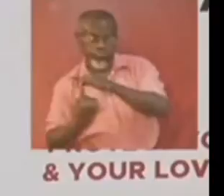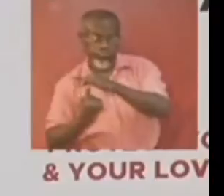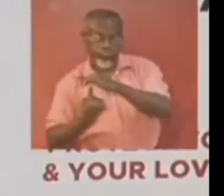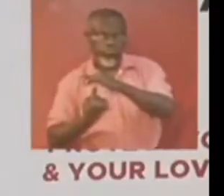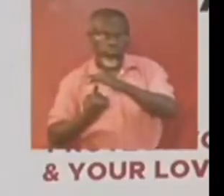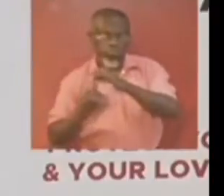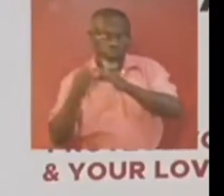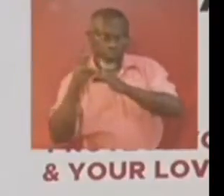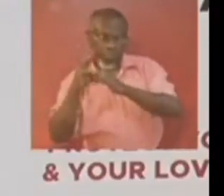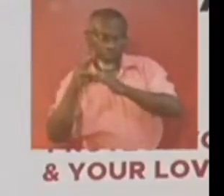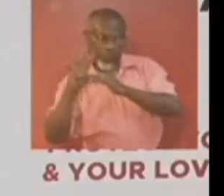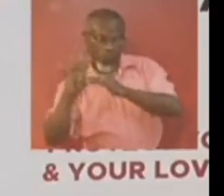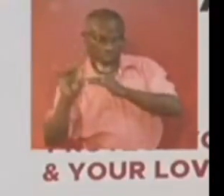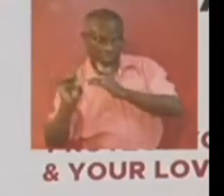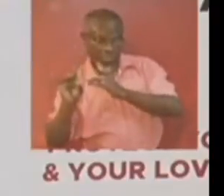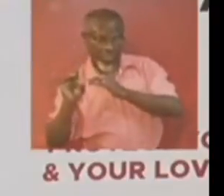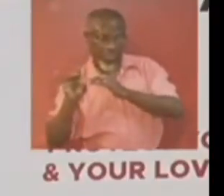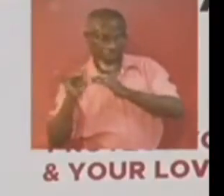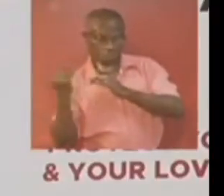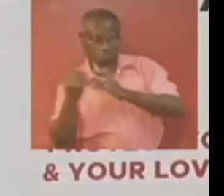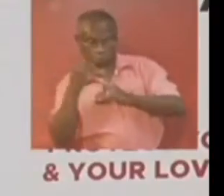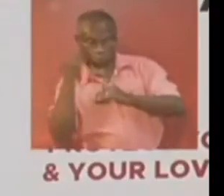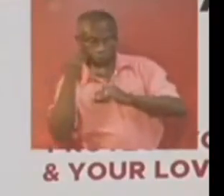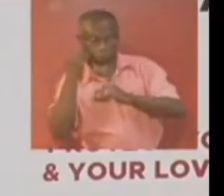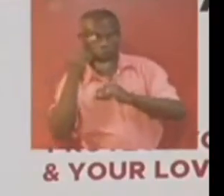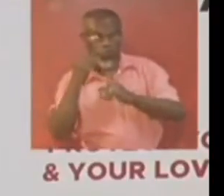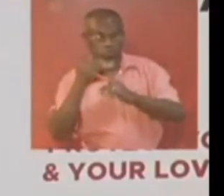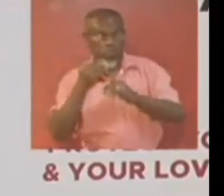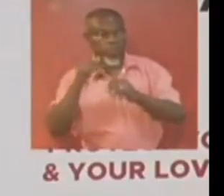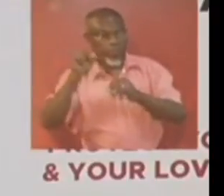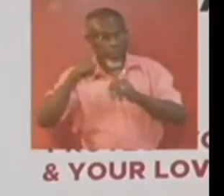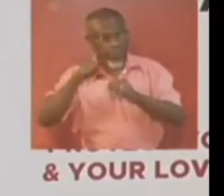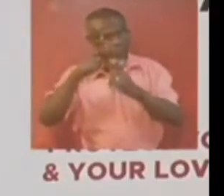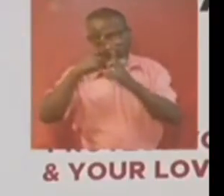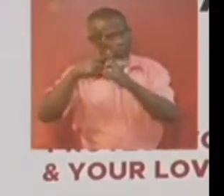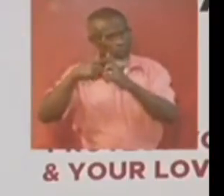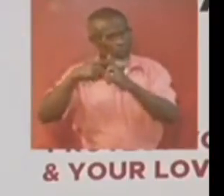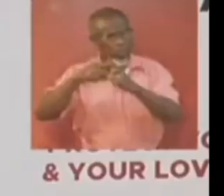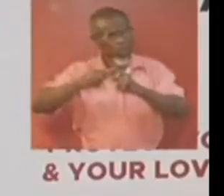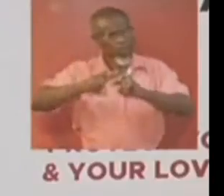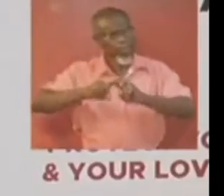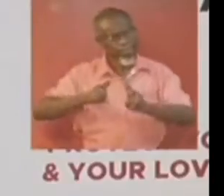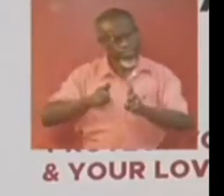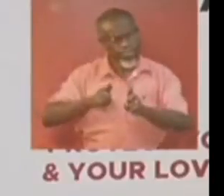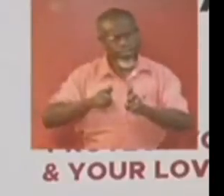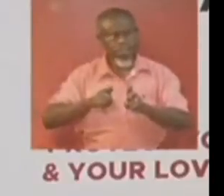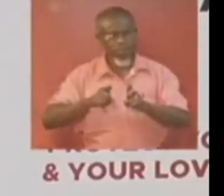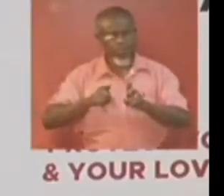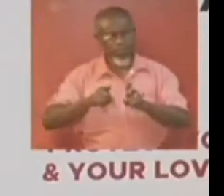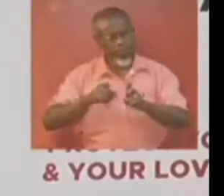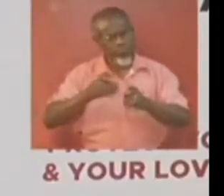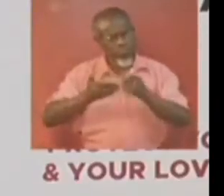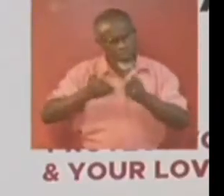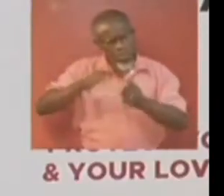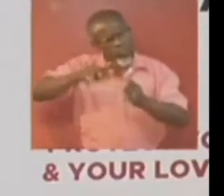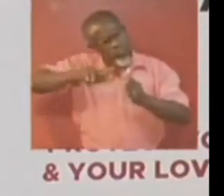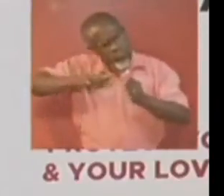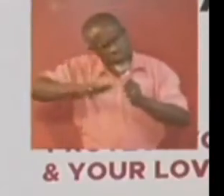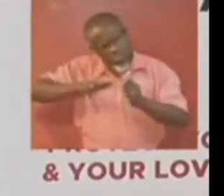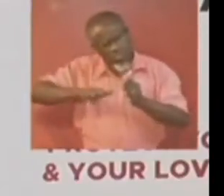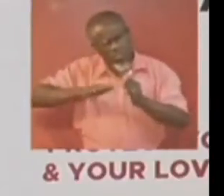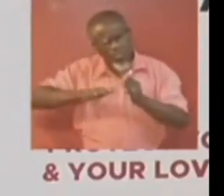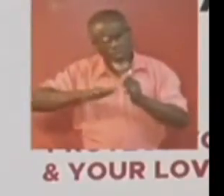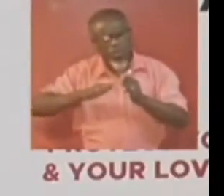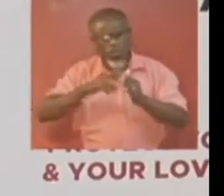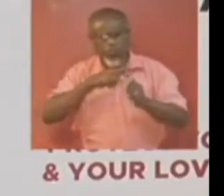648 persons, and these are persons who have tested positive for COVID-19 but are considered to be low risk due to